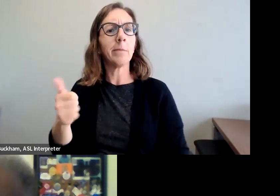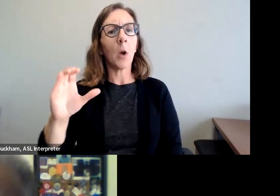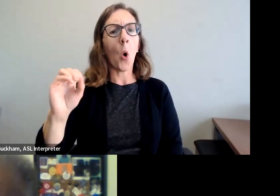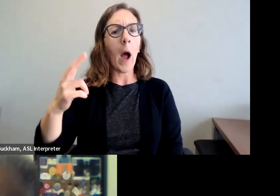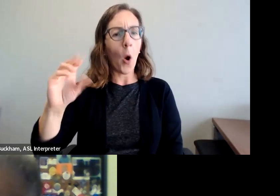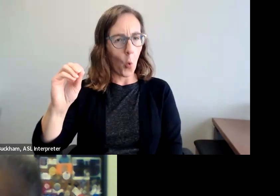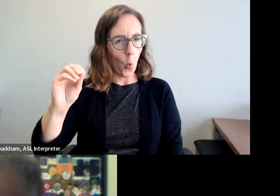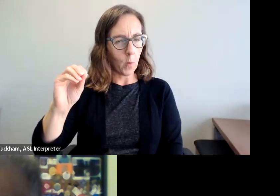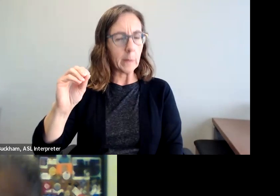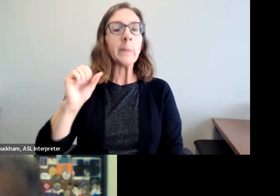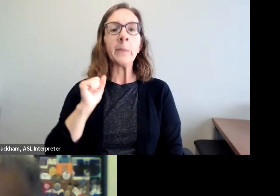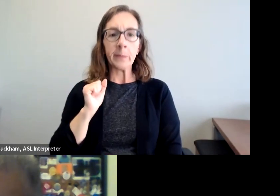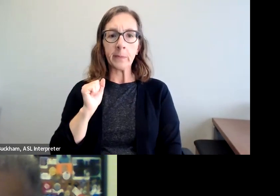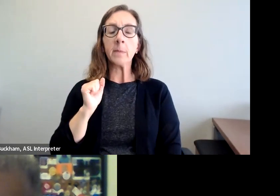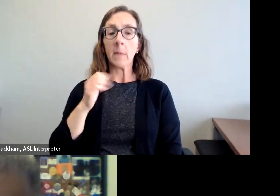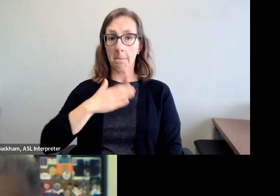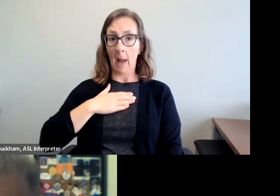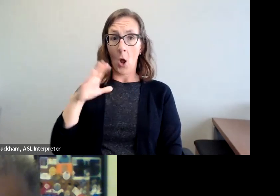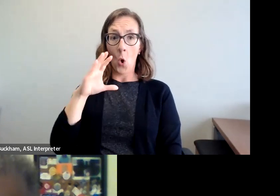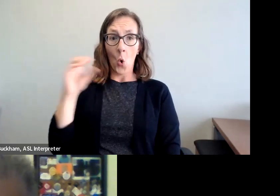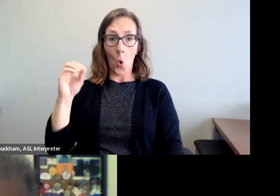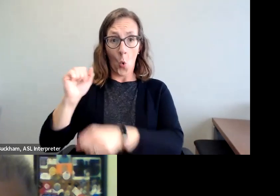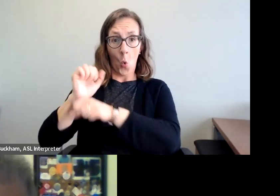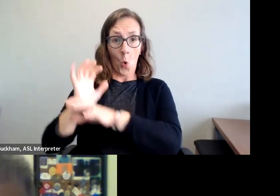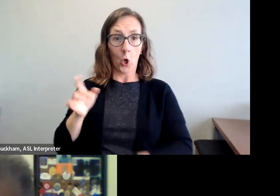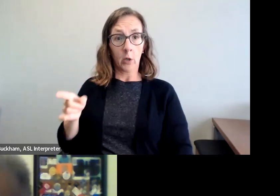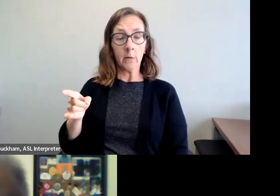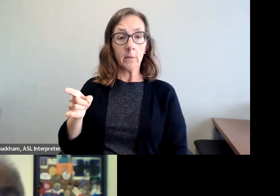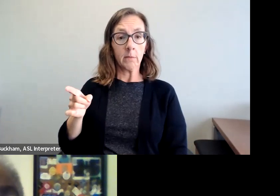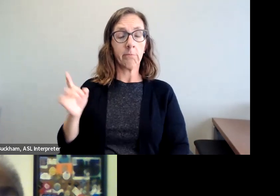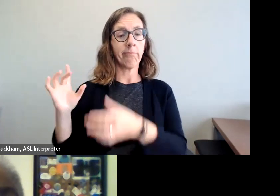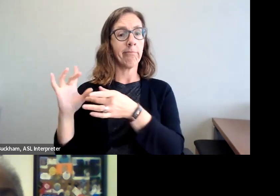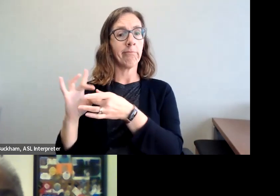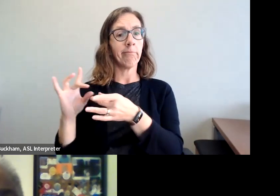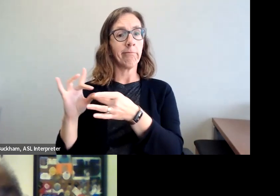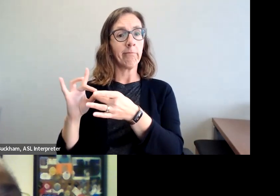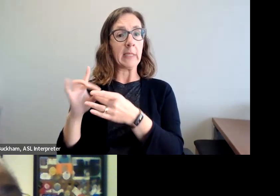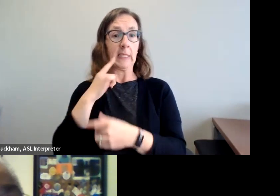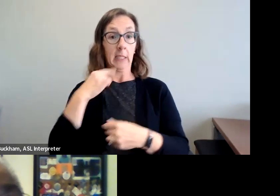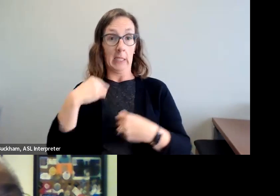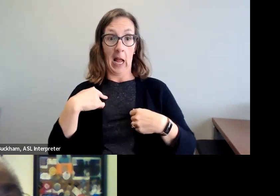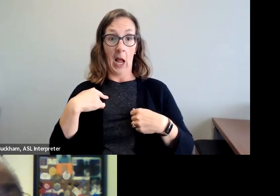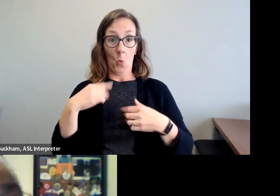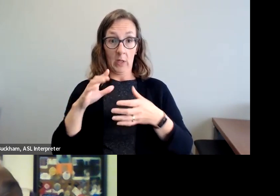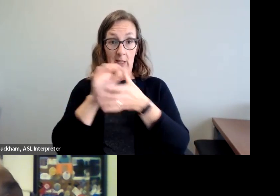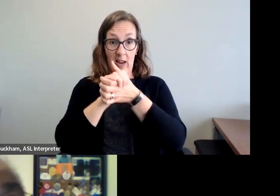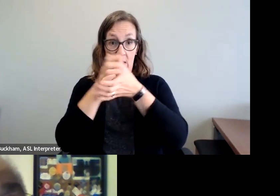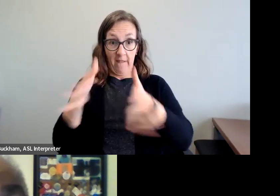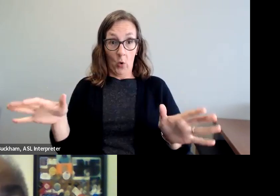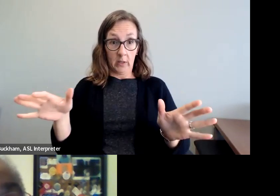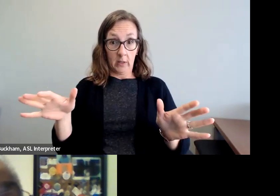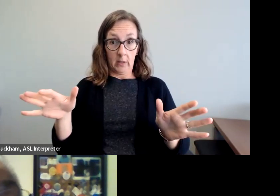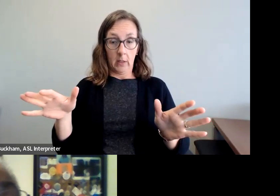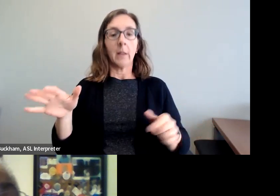One of my coworkers stated that since I was divorced, that I should give